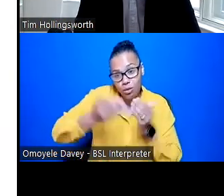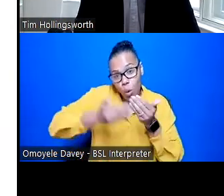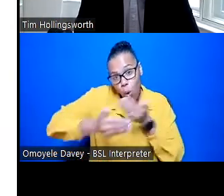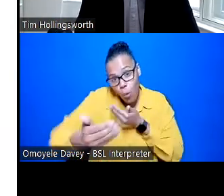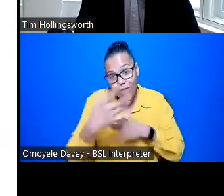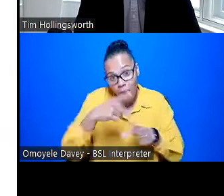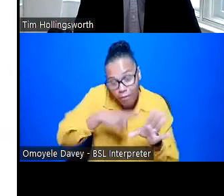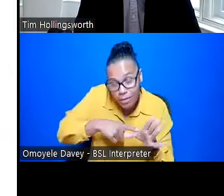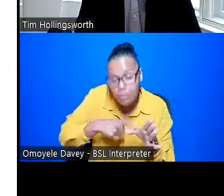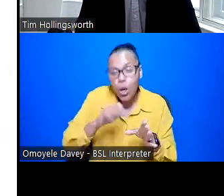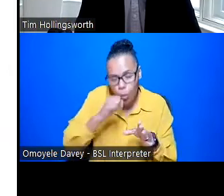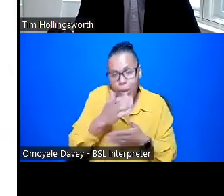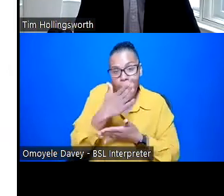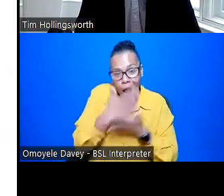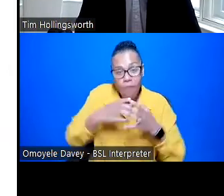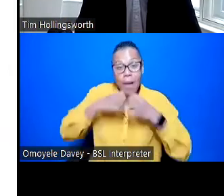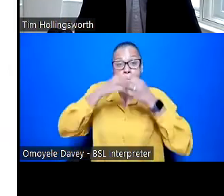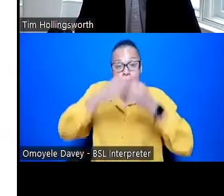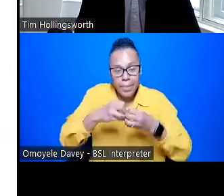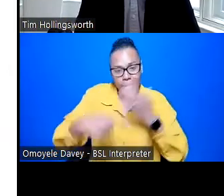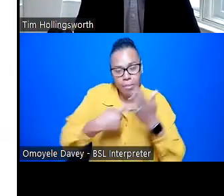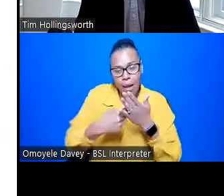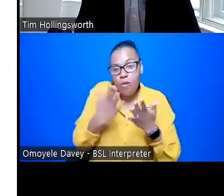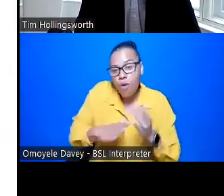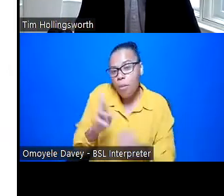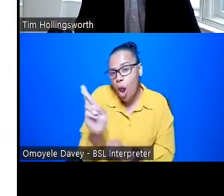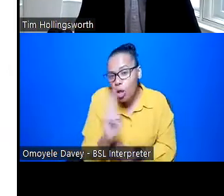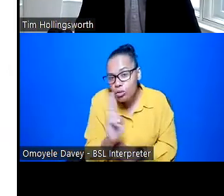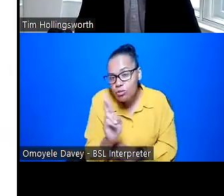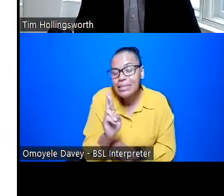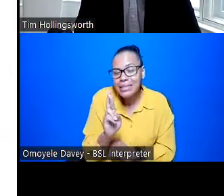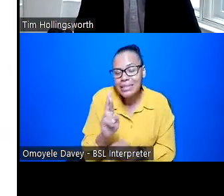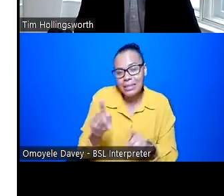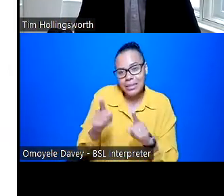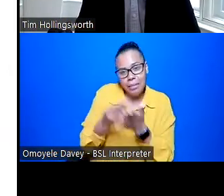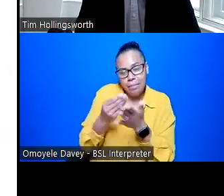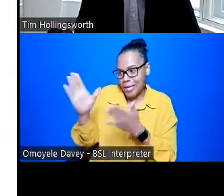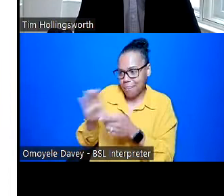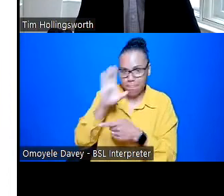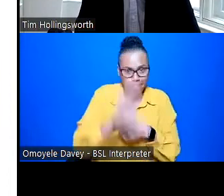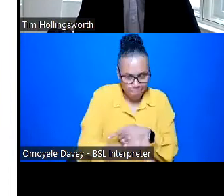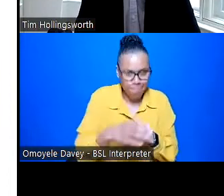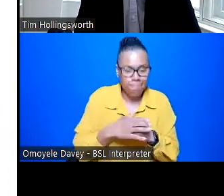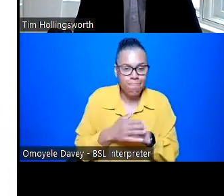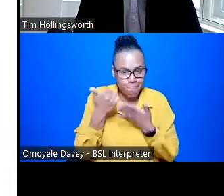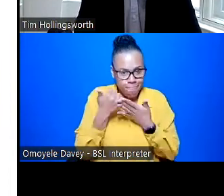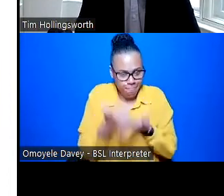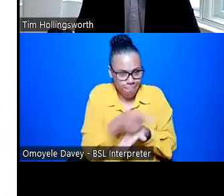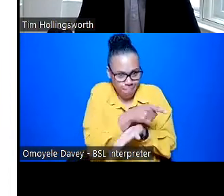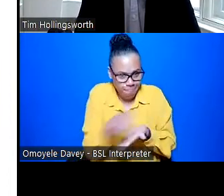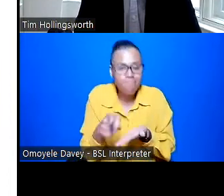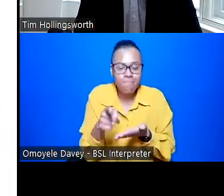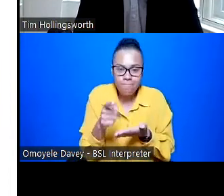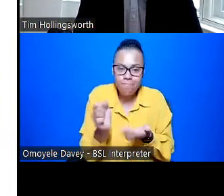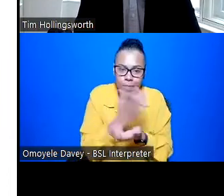million of National Lottery and Exchequer money in organisations' ability to deliver that foundational role